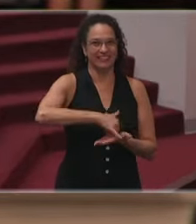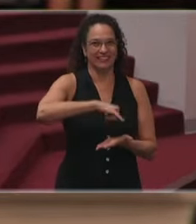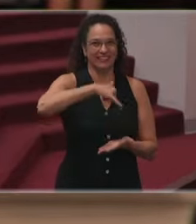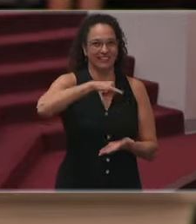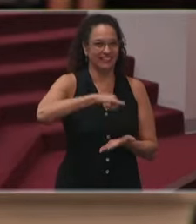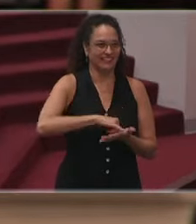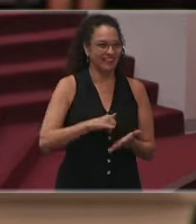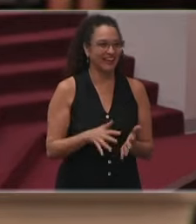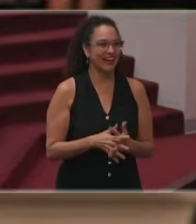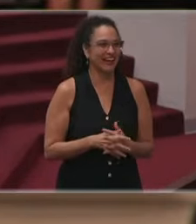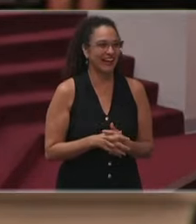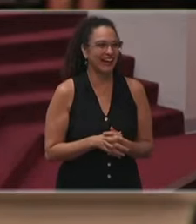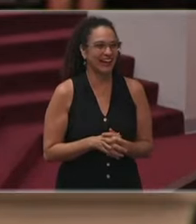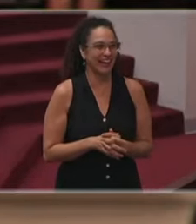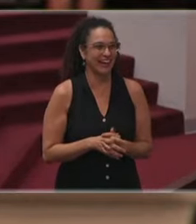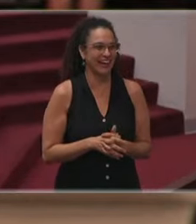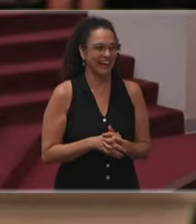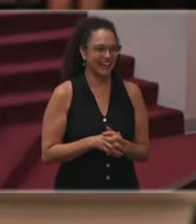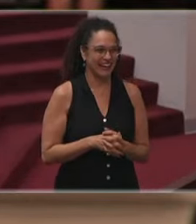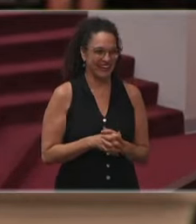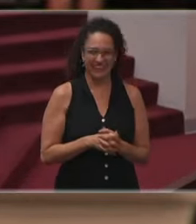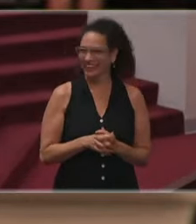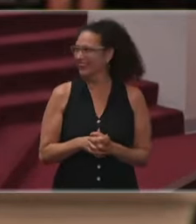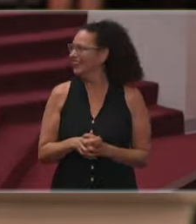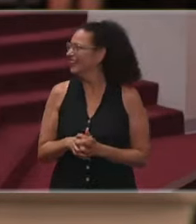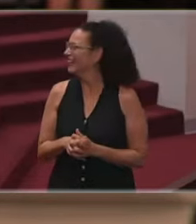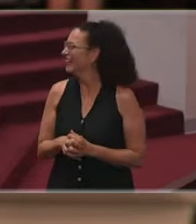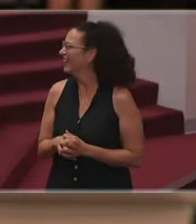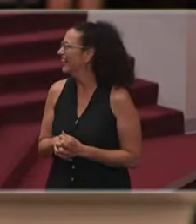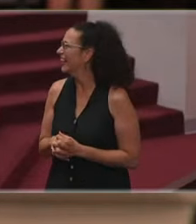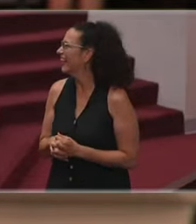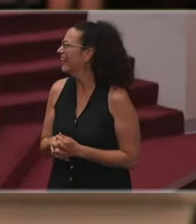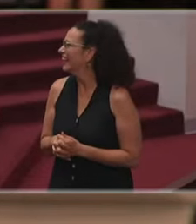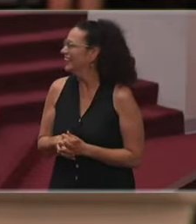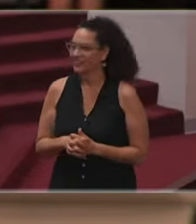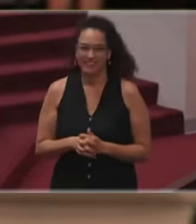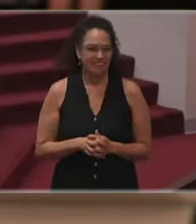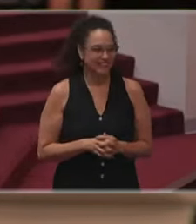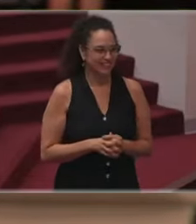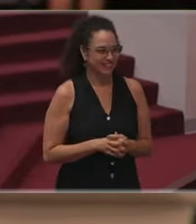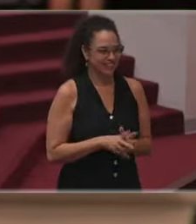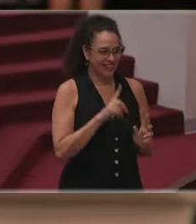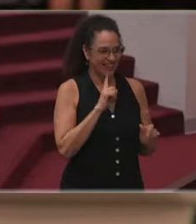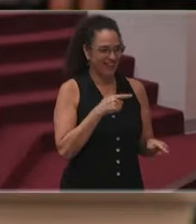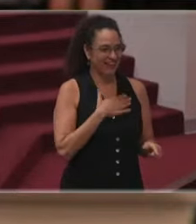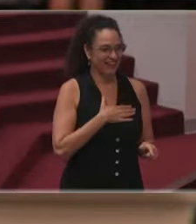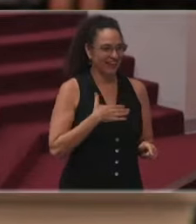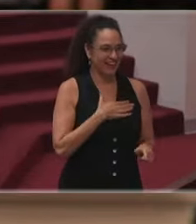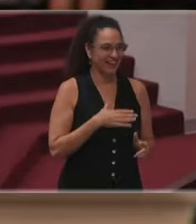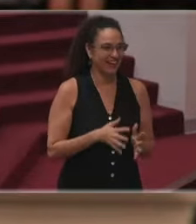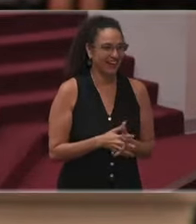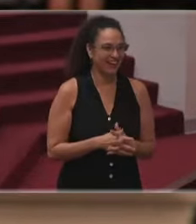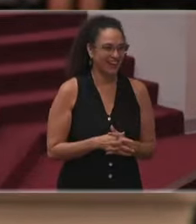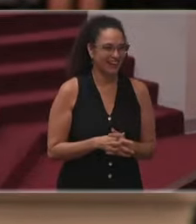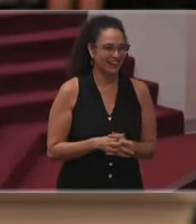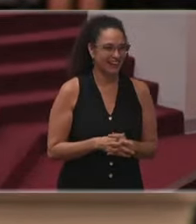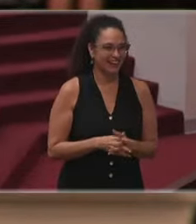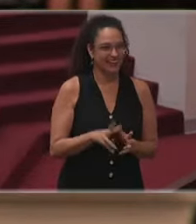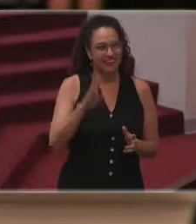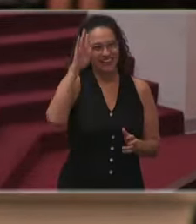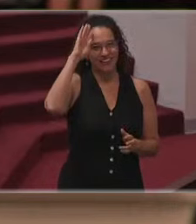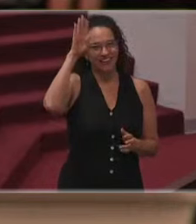Could somebody call a senior? Well, y'all sitting there, call somebody, call a senior. Go ahead, answer, please. You answer?